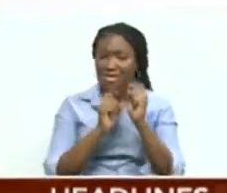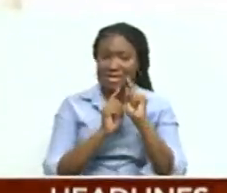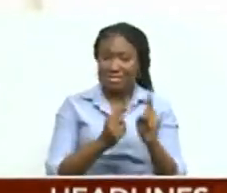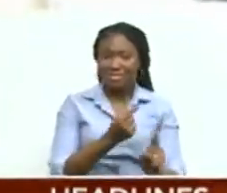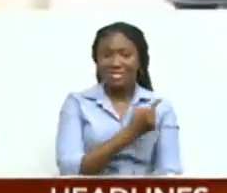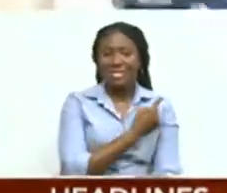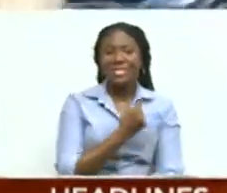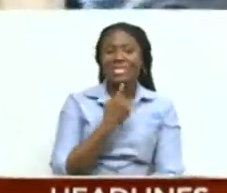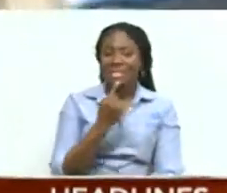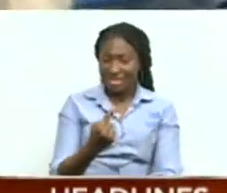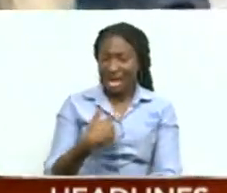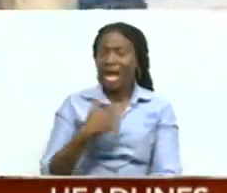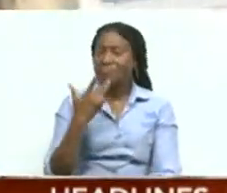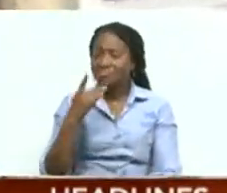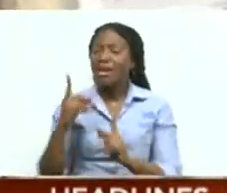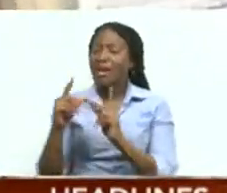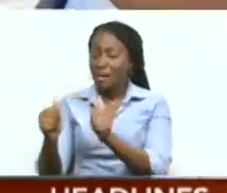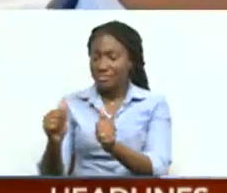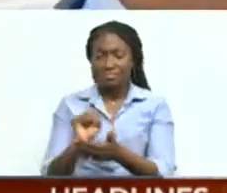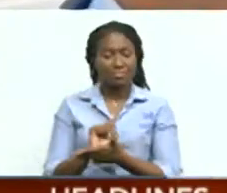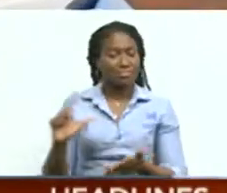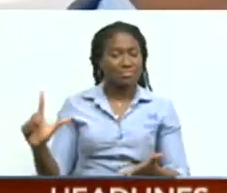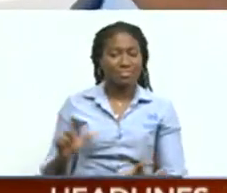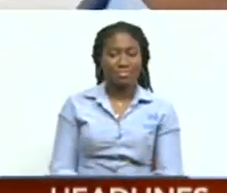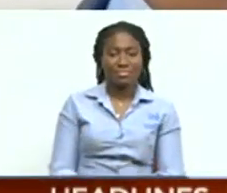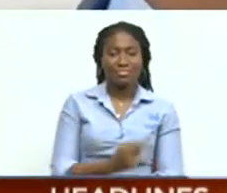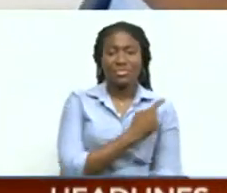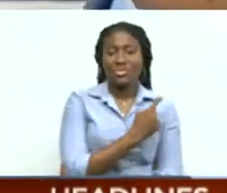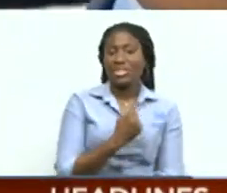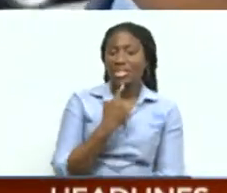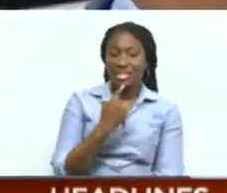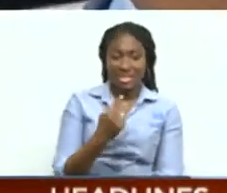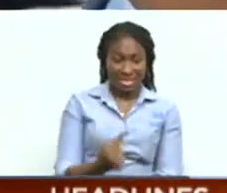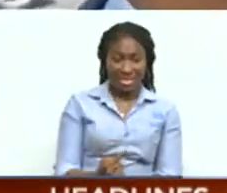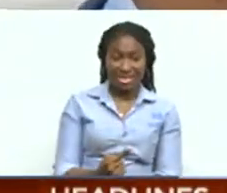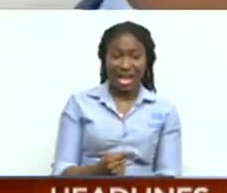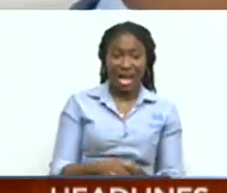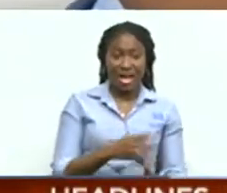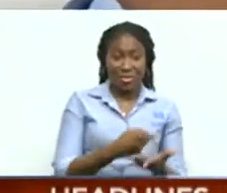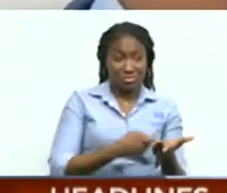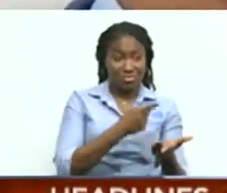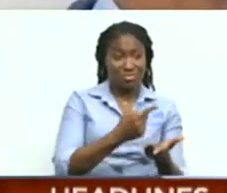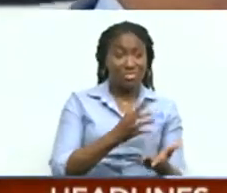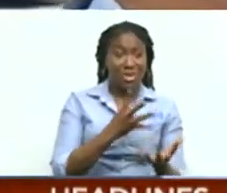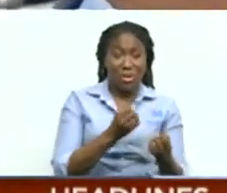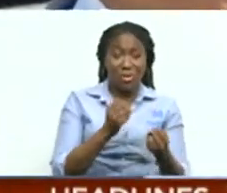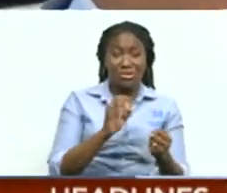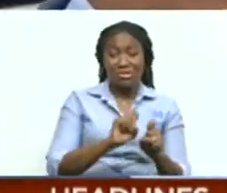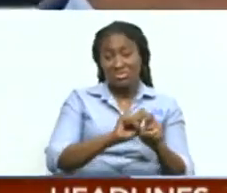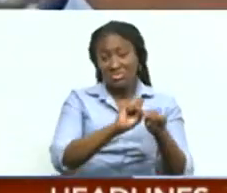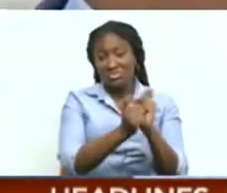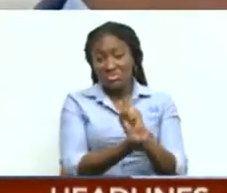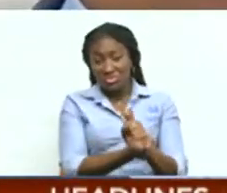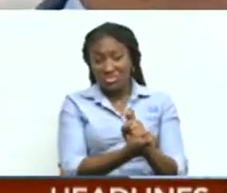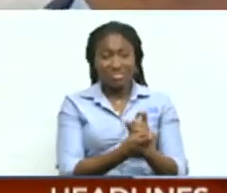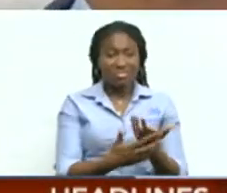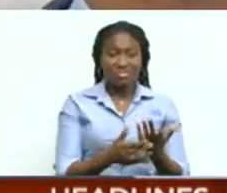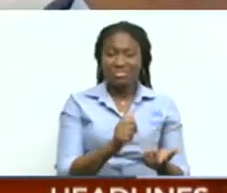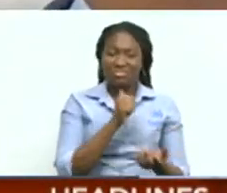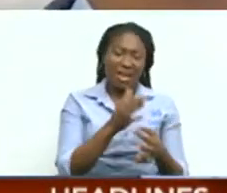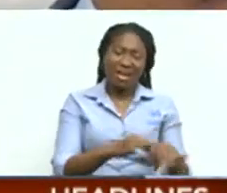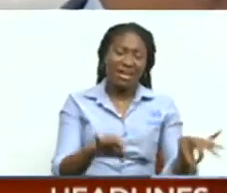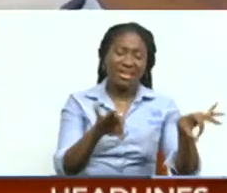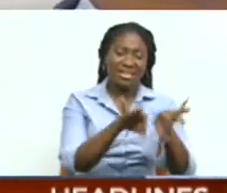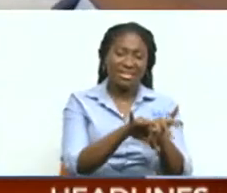one leader, and that leader is Kamla Prasad Bisesa. This entire question and issue that is being raised is not even